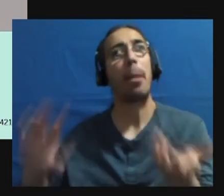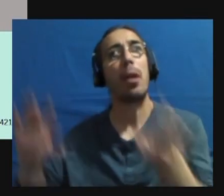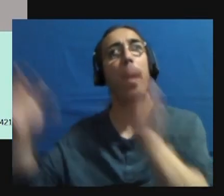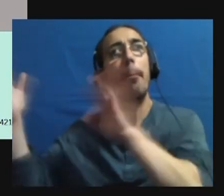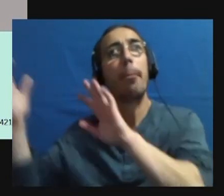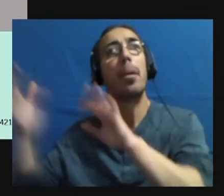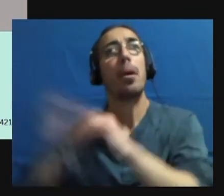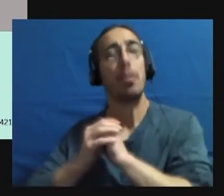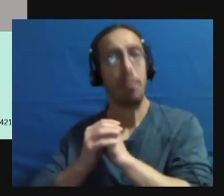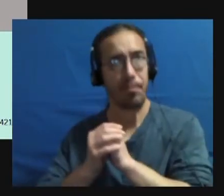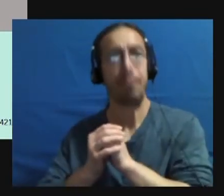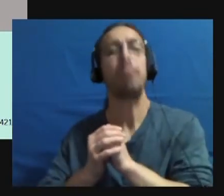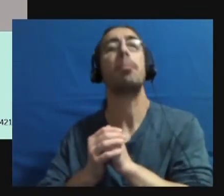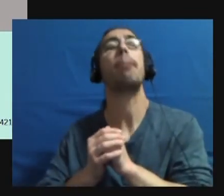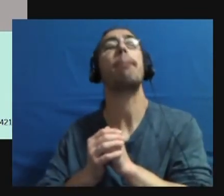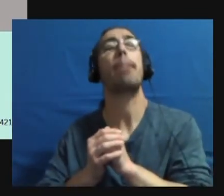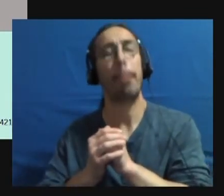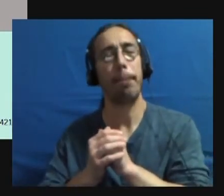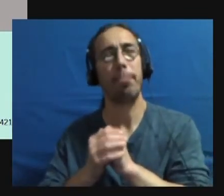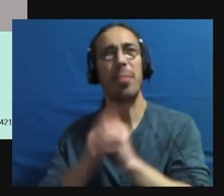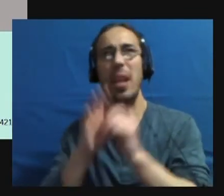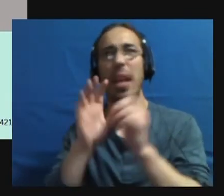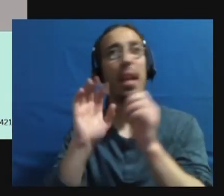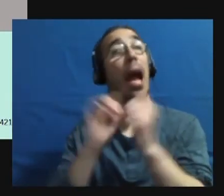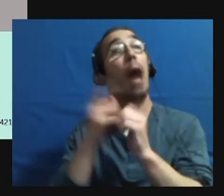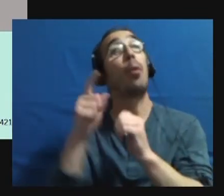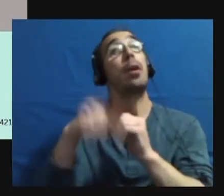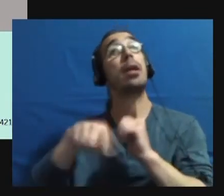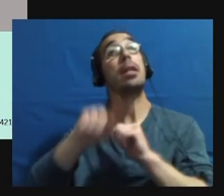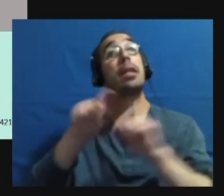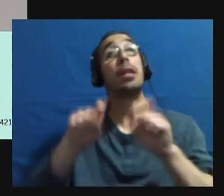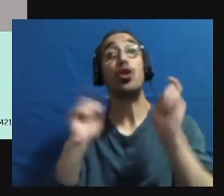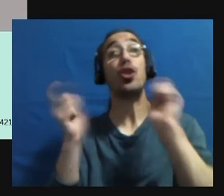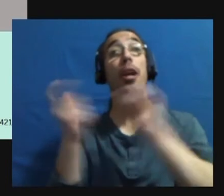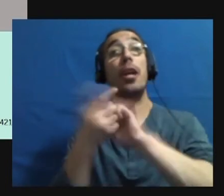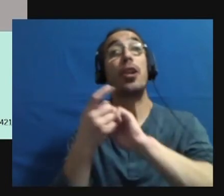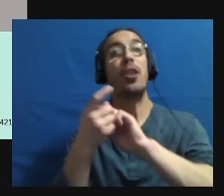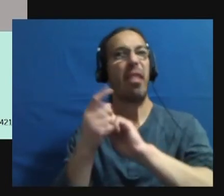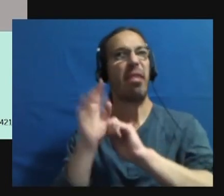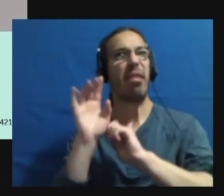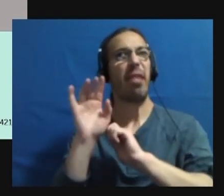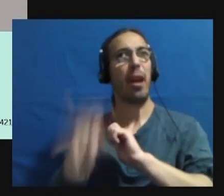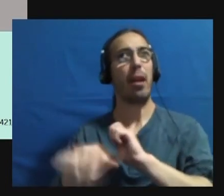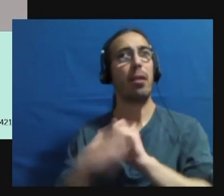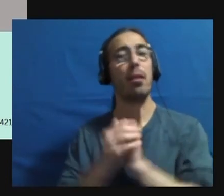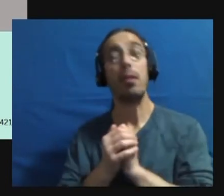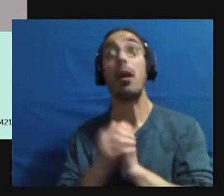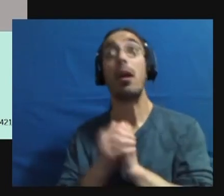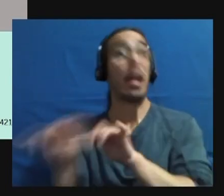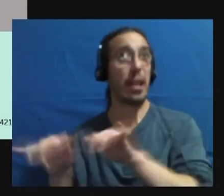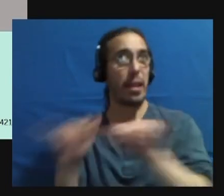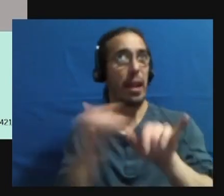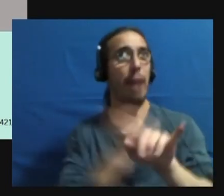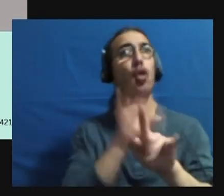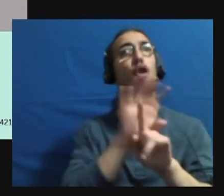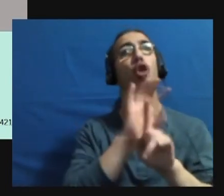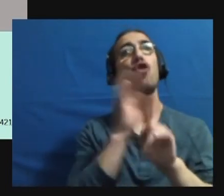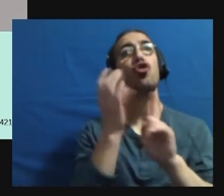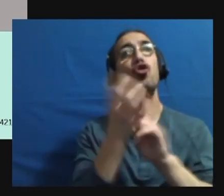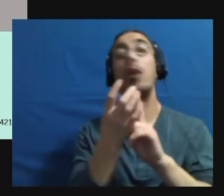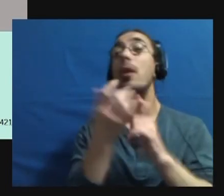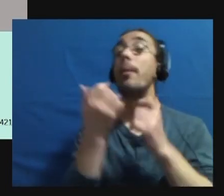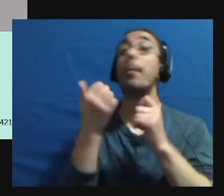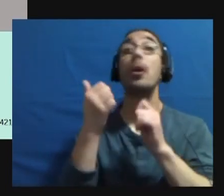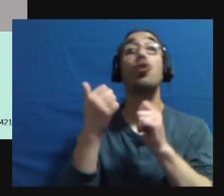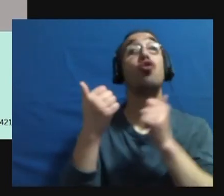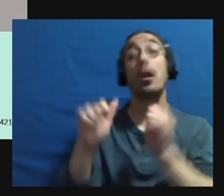how we need to change that as a culture, and involve them in that. Be a co-conspirator with them. That would be my